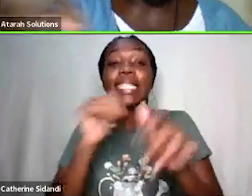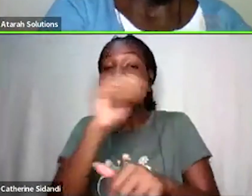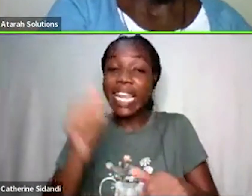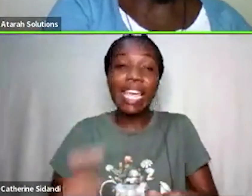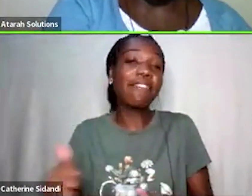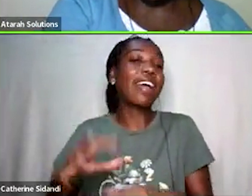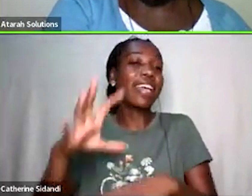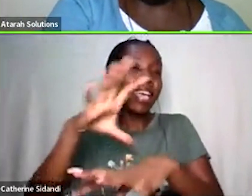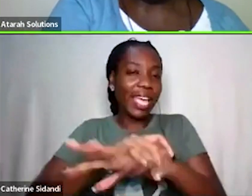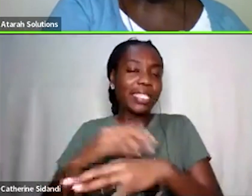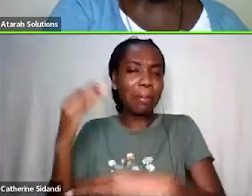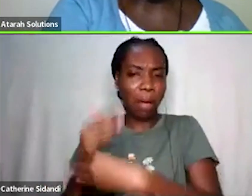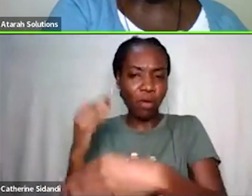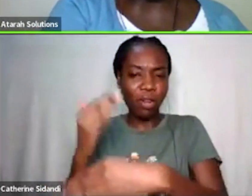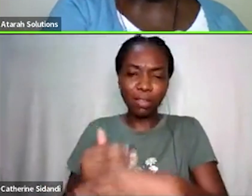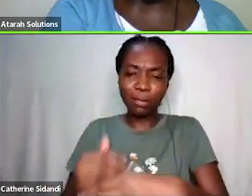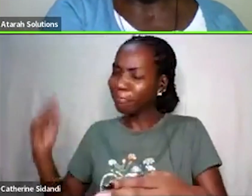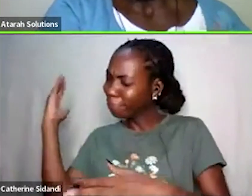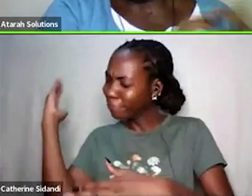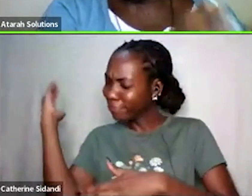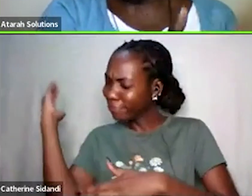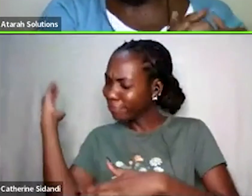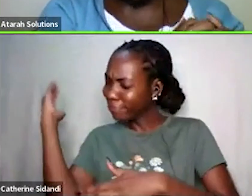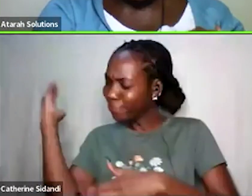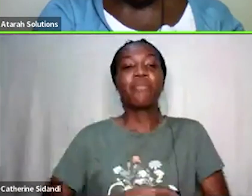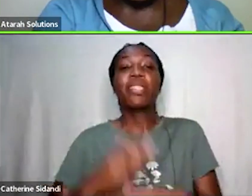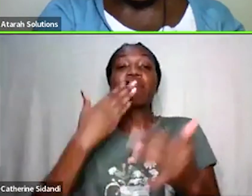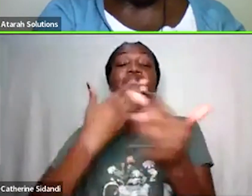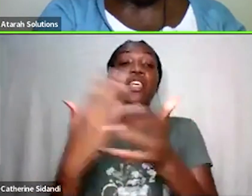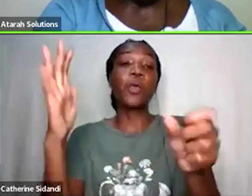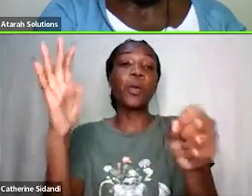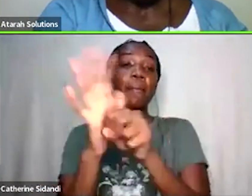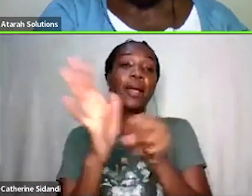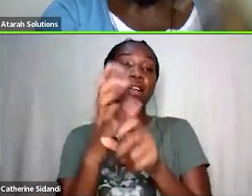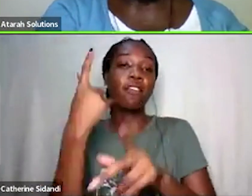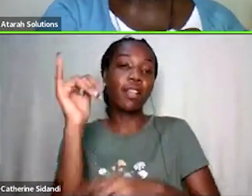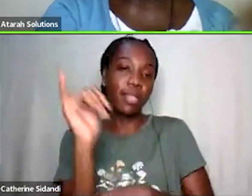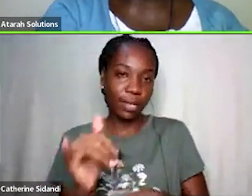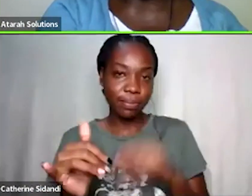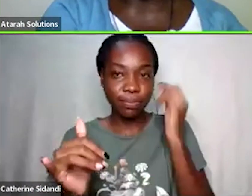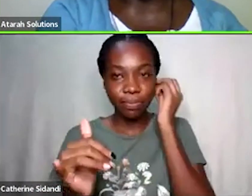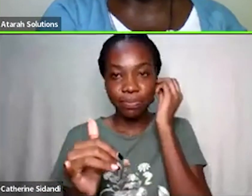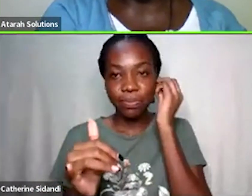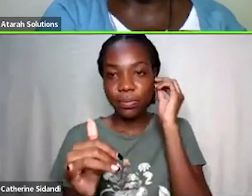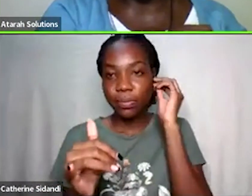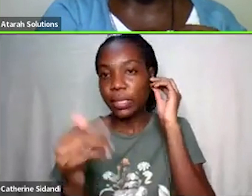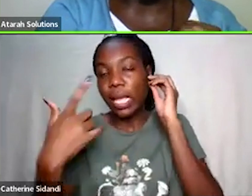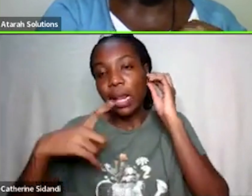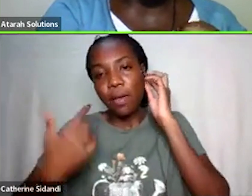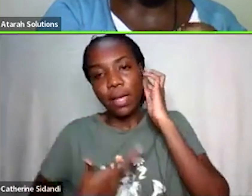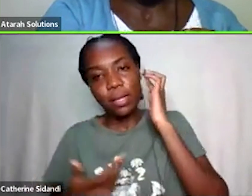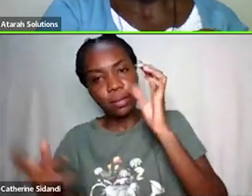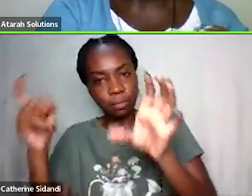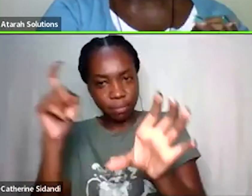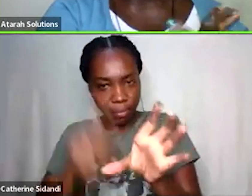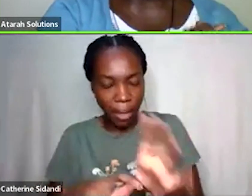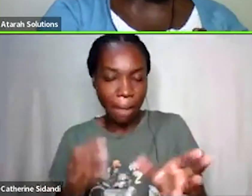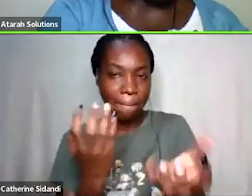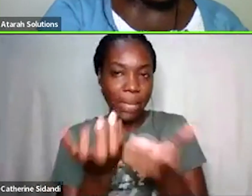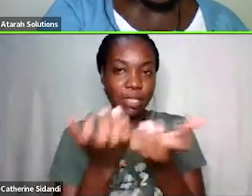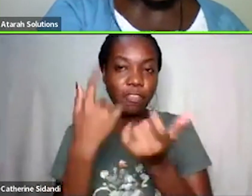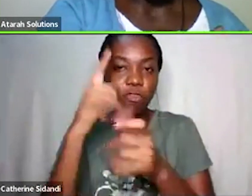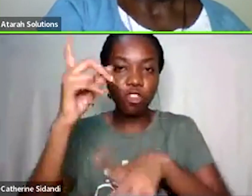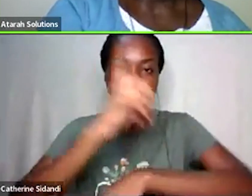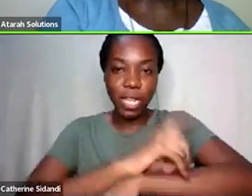express. Yes. Thank you very much for that. And all right, allow us to jump into the business of the day. And